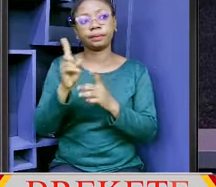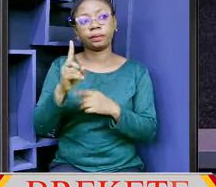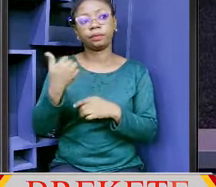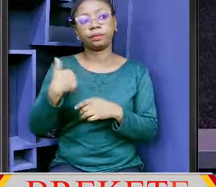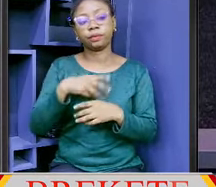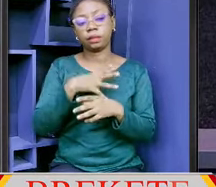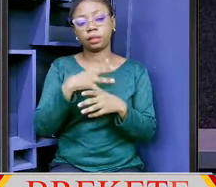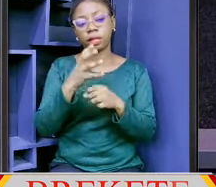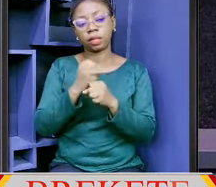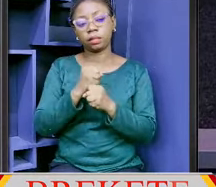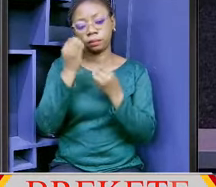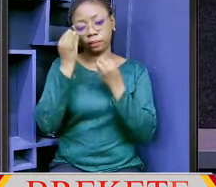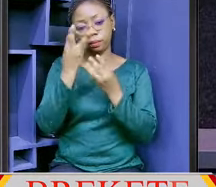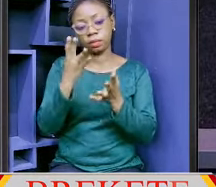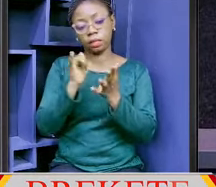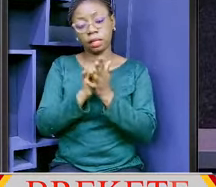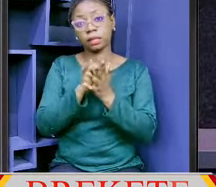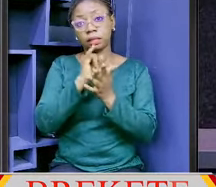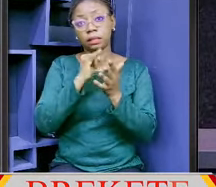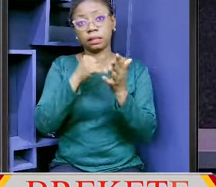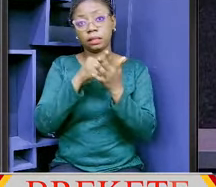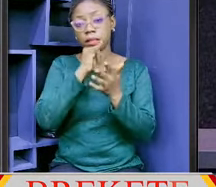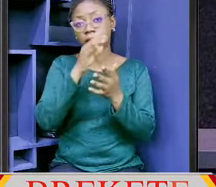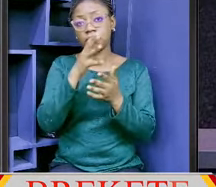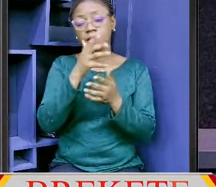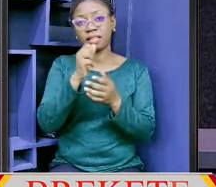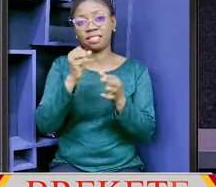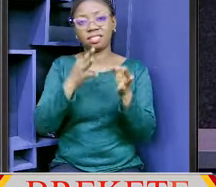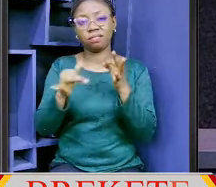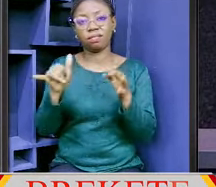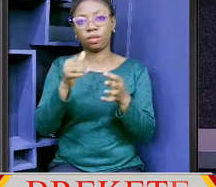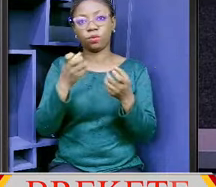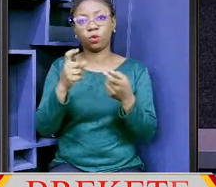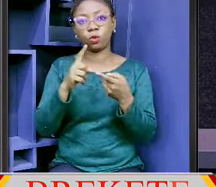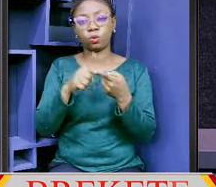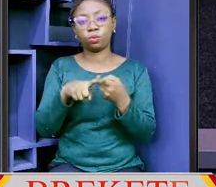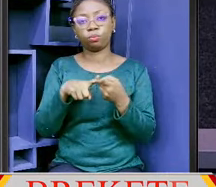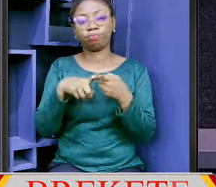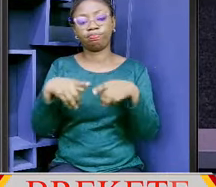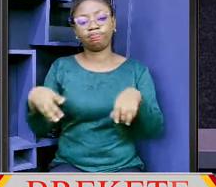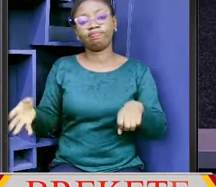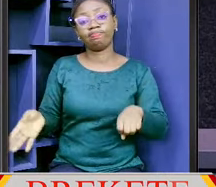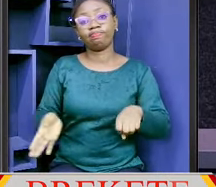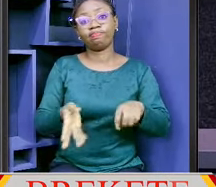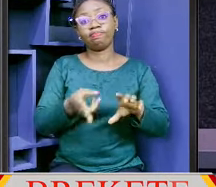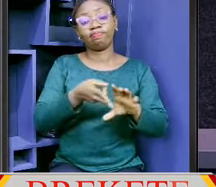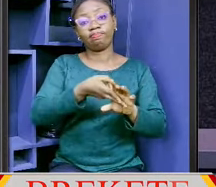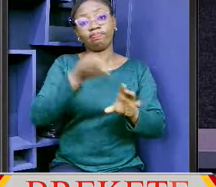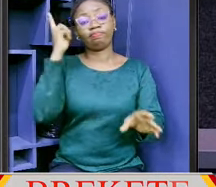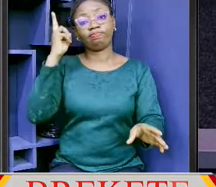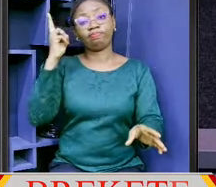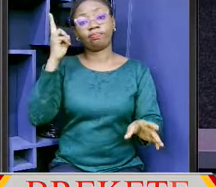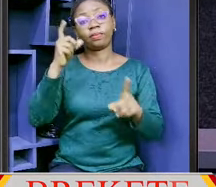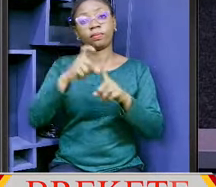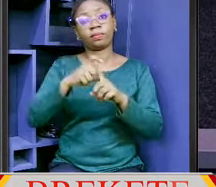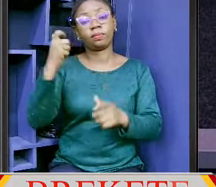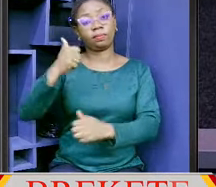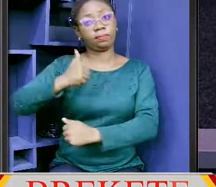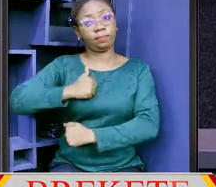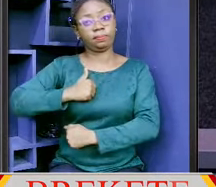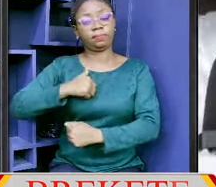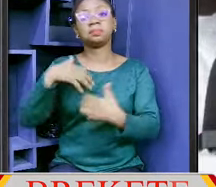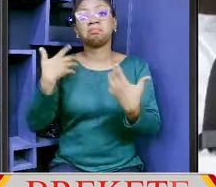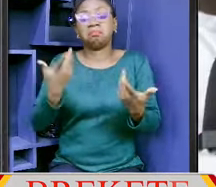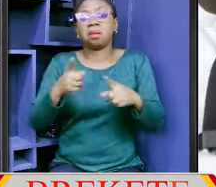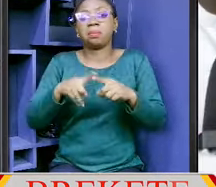get indication, say, Ibila say they won't dismiss him like you talk now. So, but that